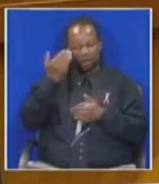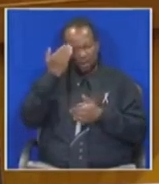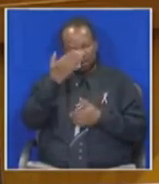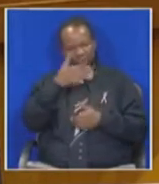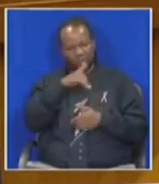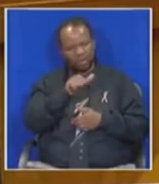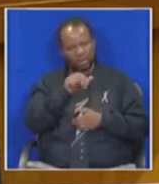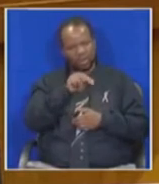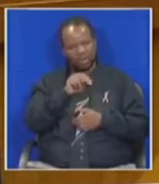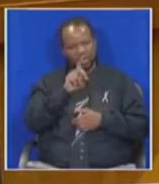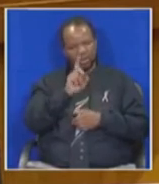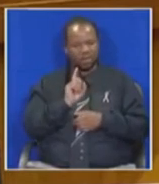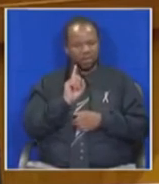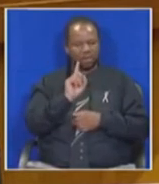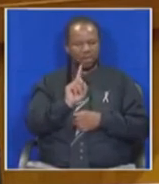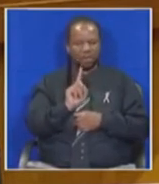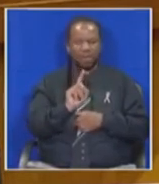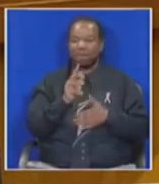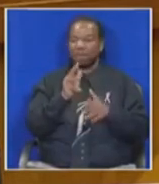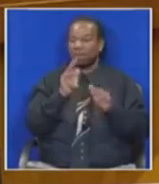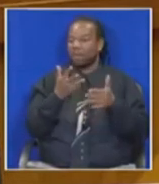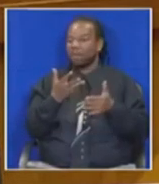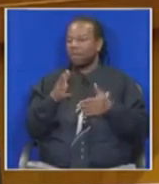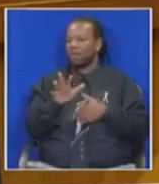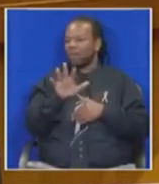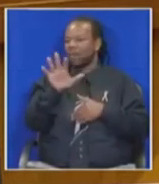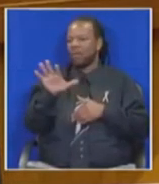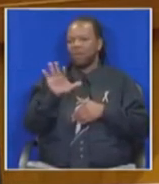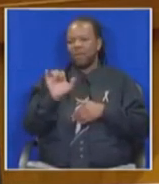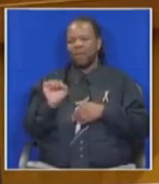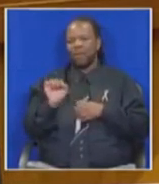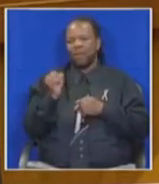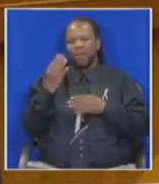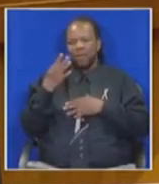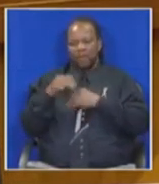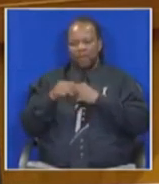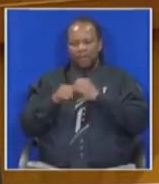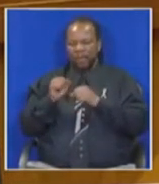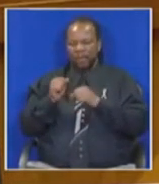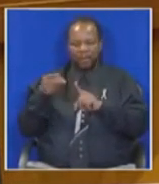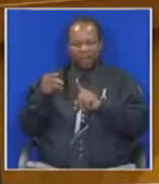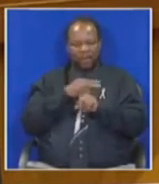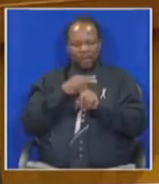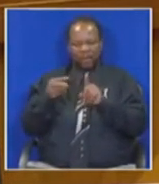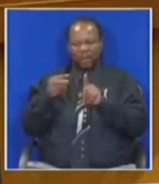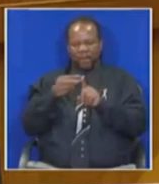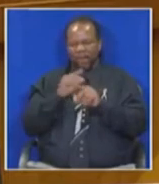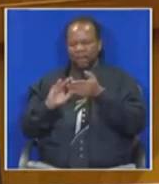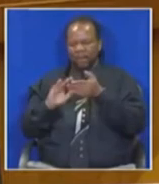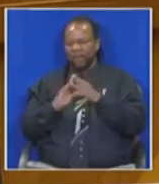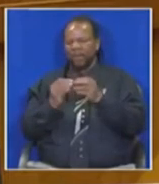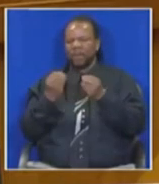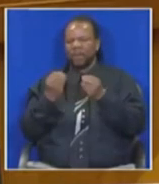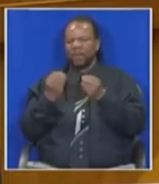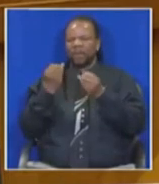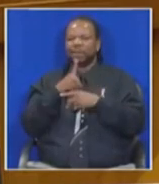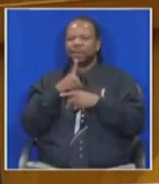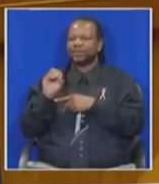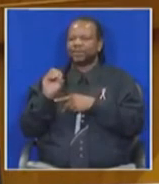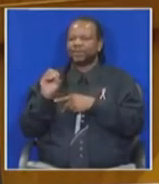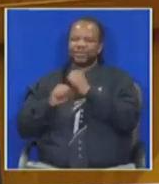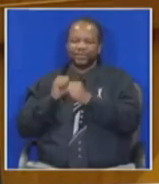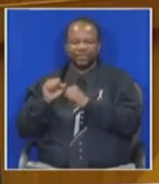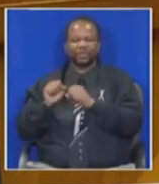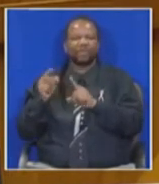and talk about how South Africa has always been a violent society, that centuries of violence have been